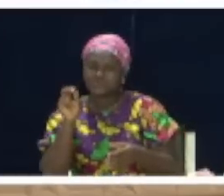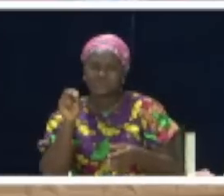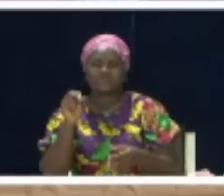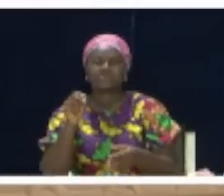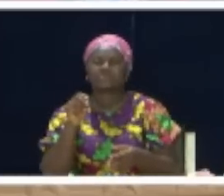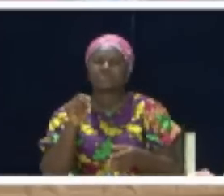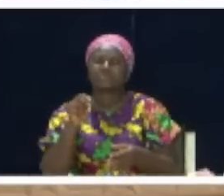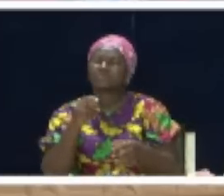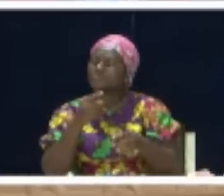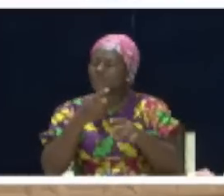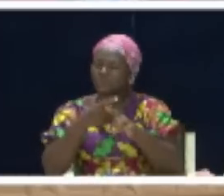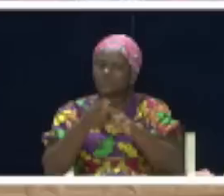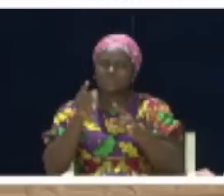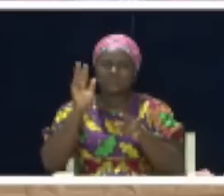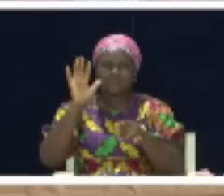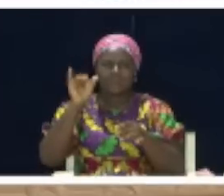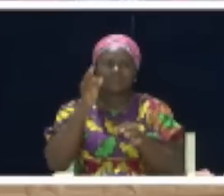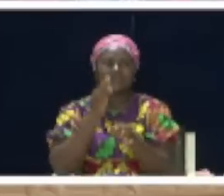But by faith,